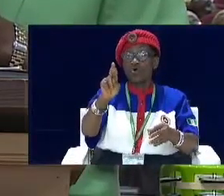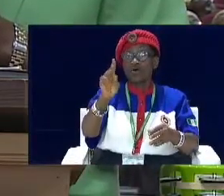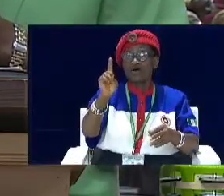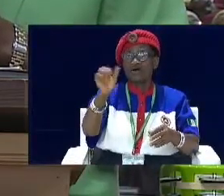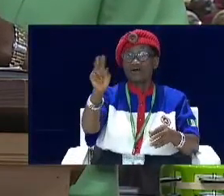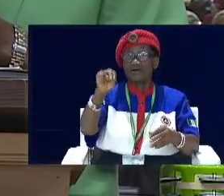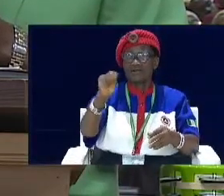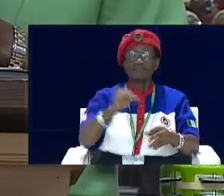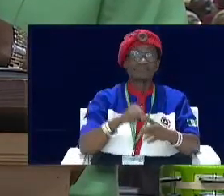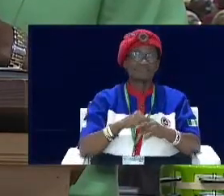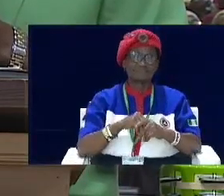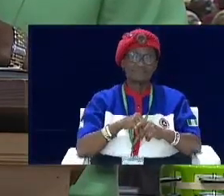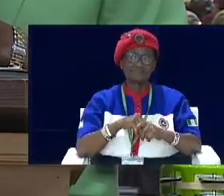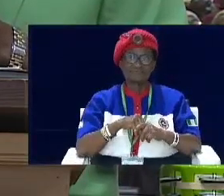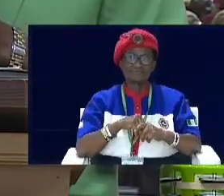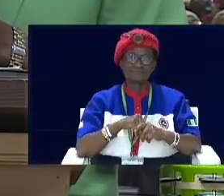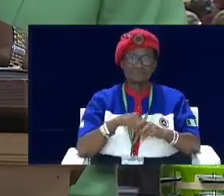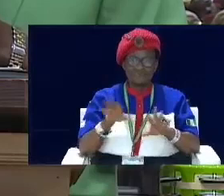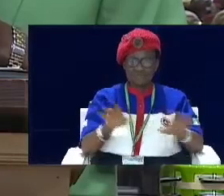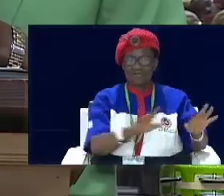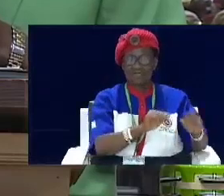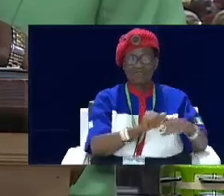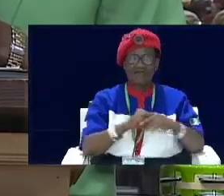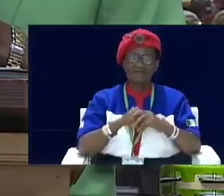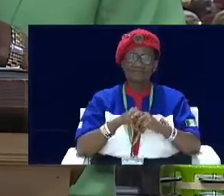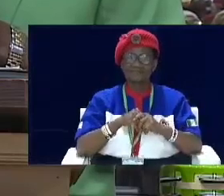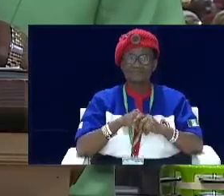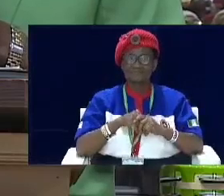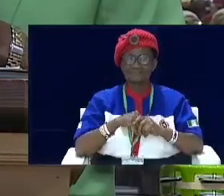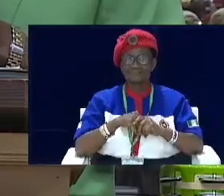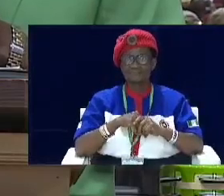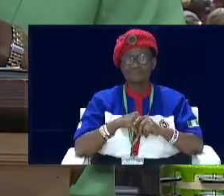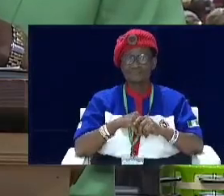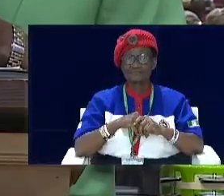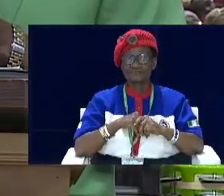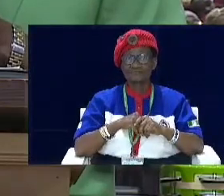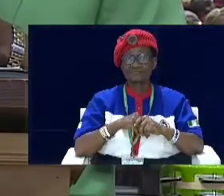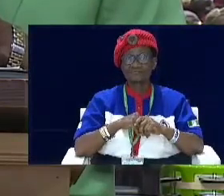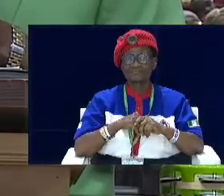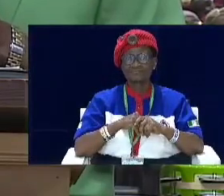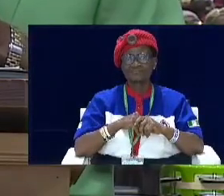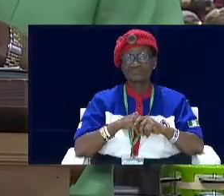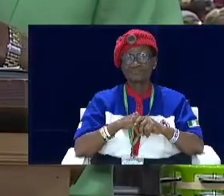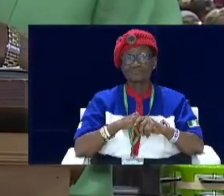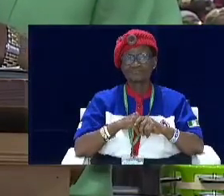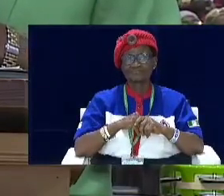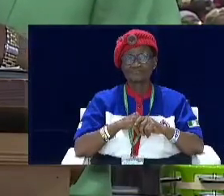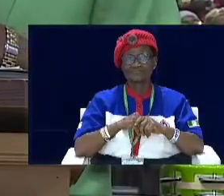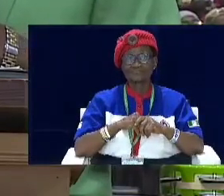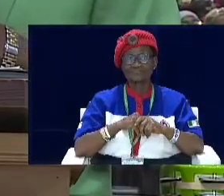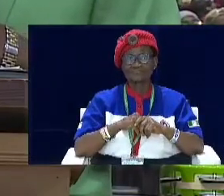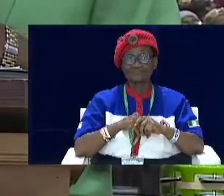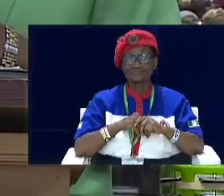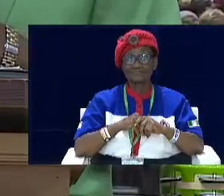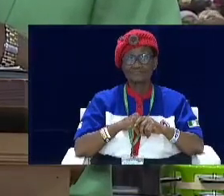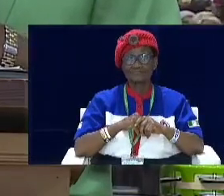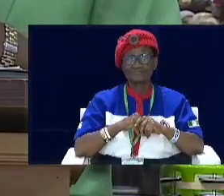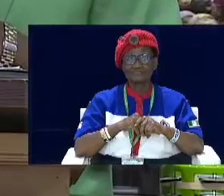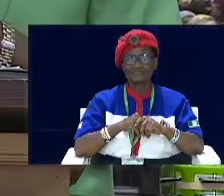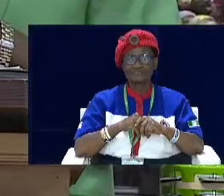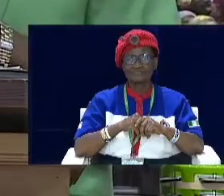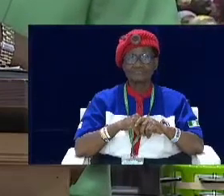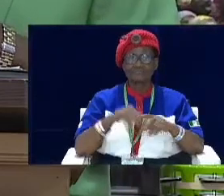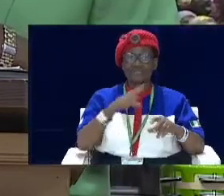lo won si duro lati wo lokere rere awon mejeji si duro li eba o Jordani.